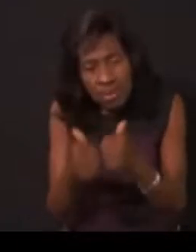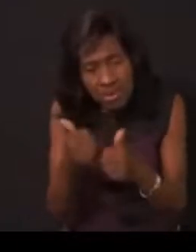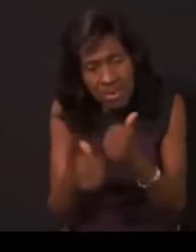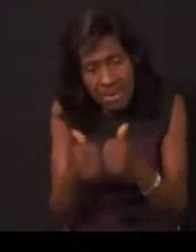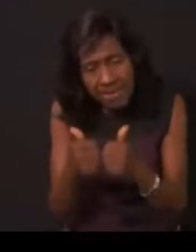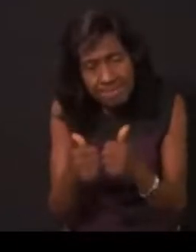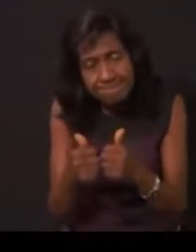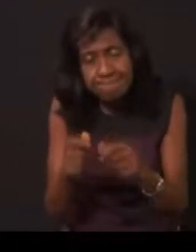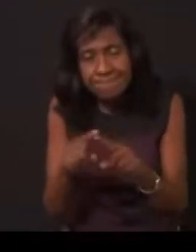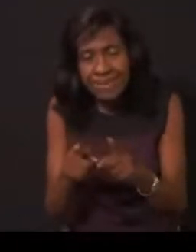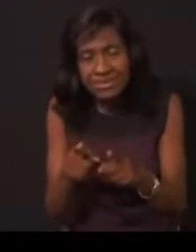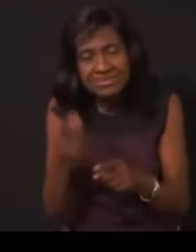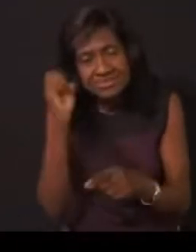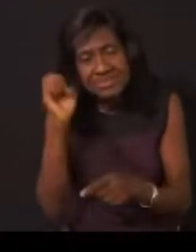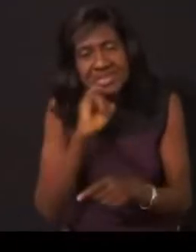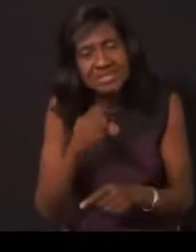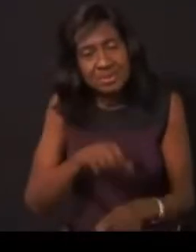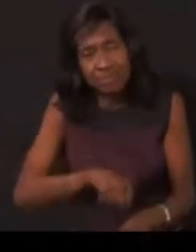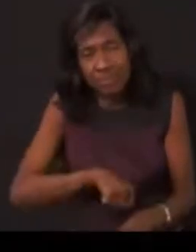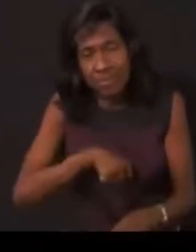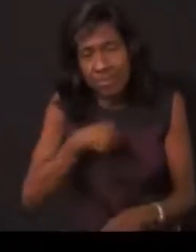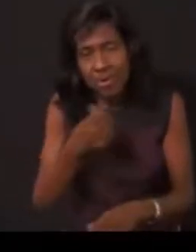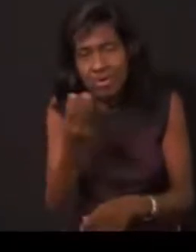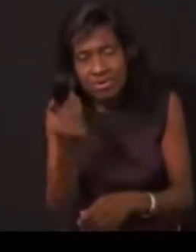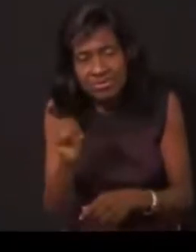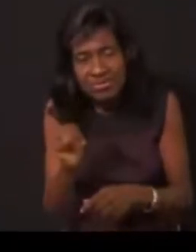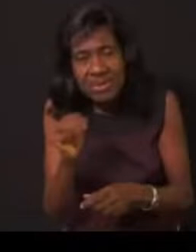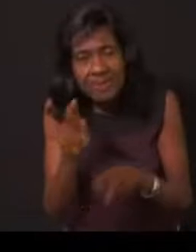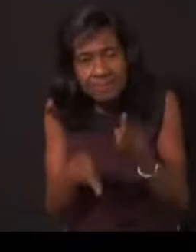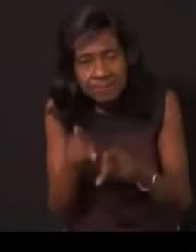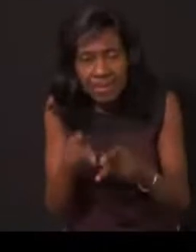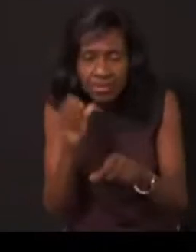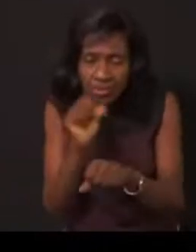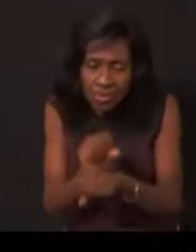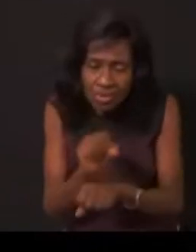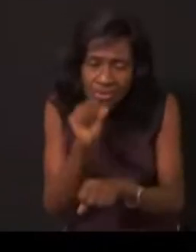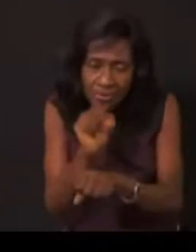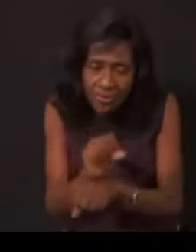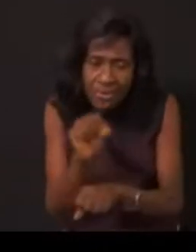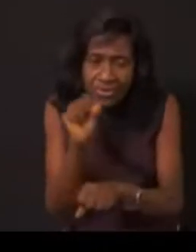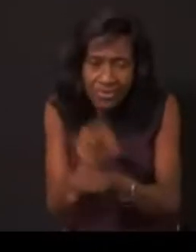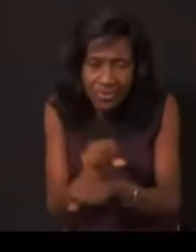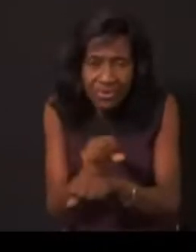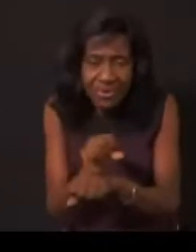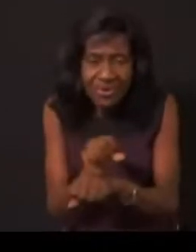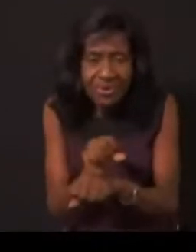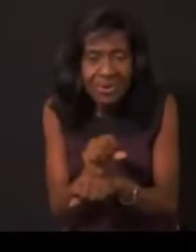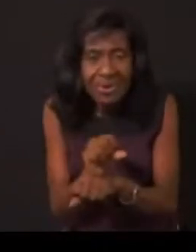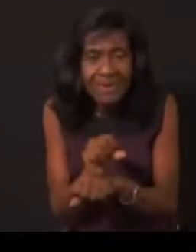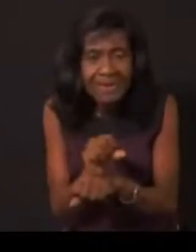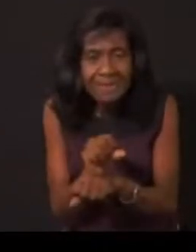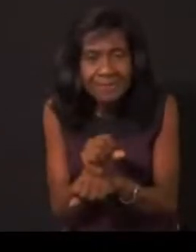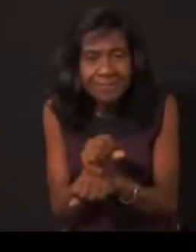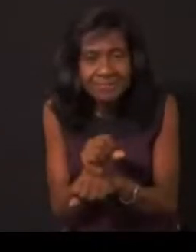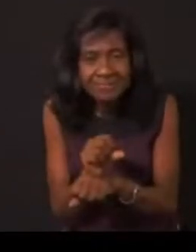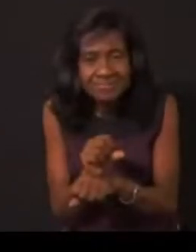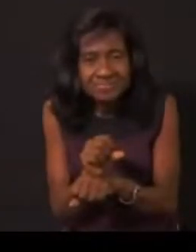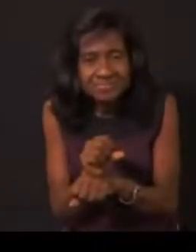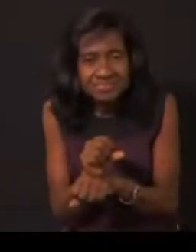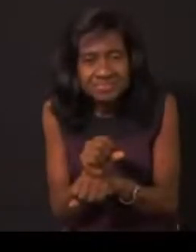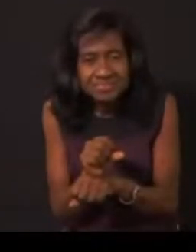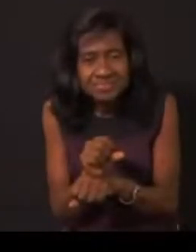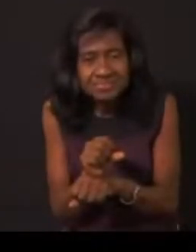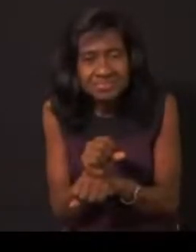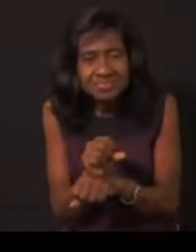I'm really, really proud of them. I mean, these are people who have been working their fingers to the bone. It's not because they don't want